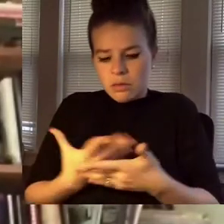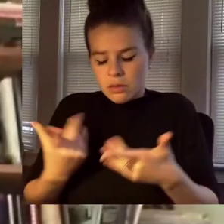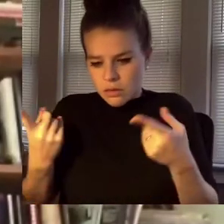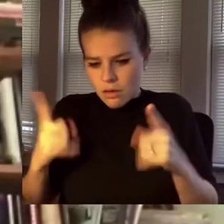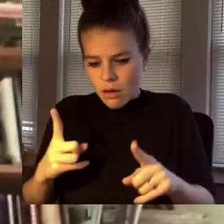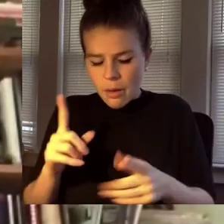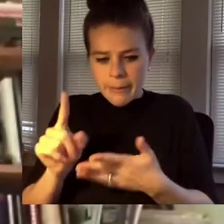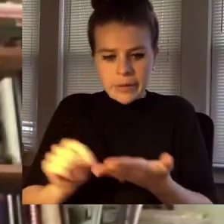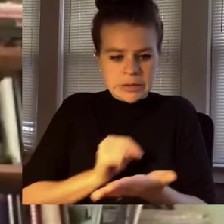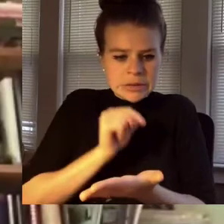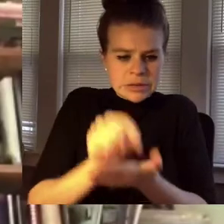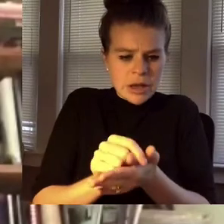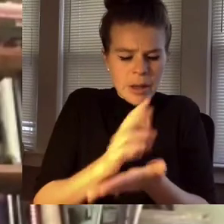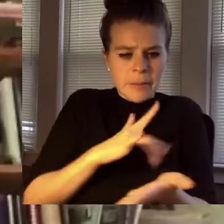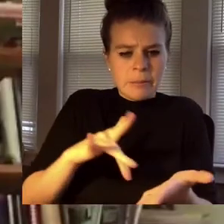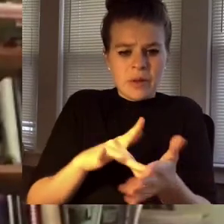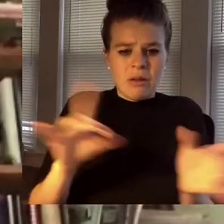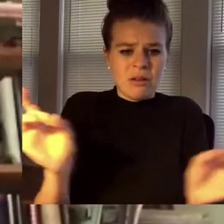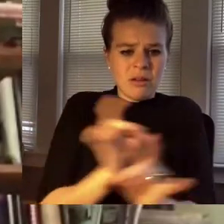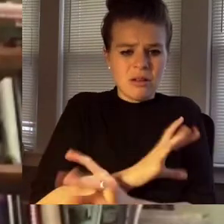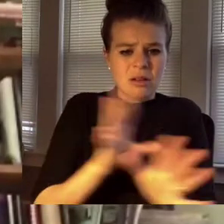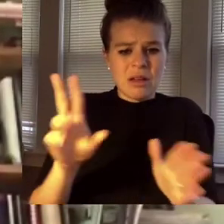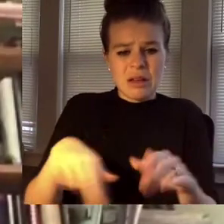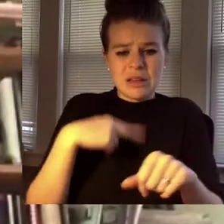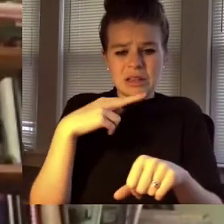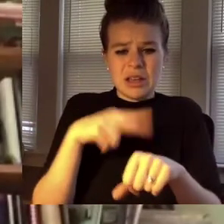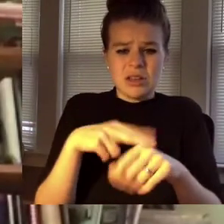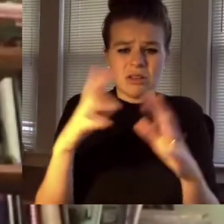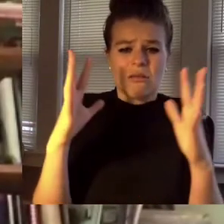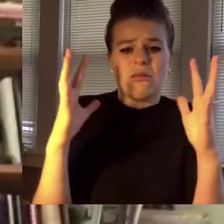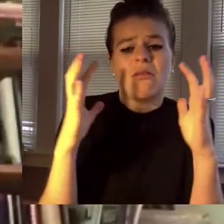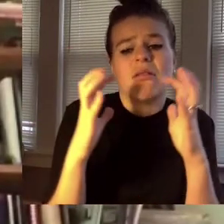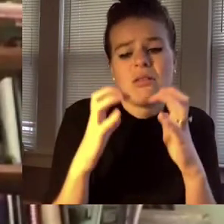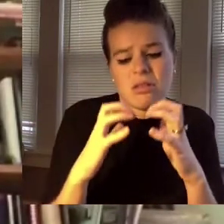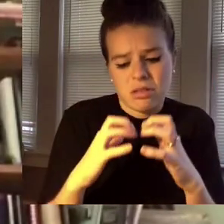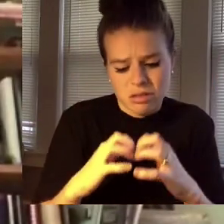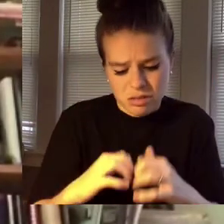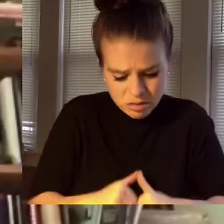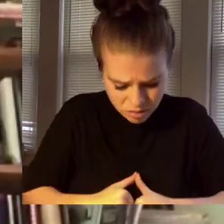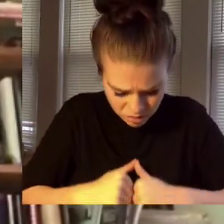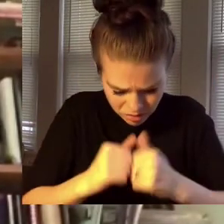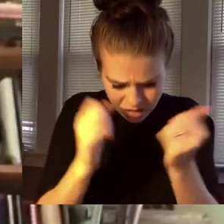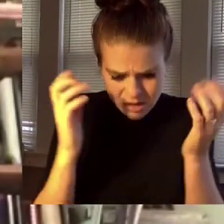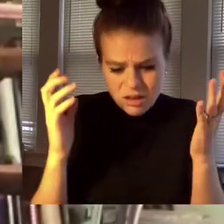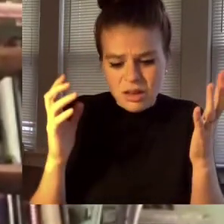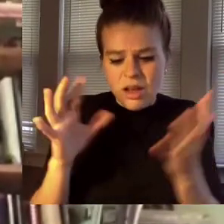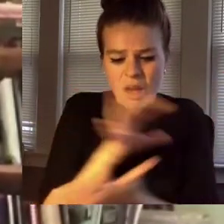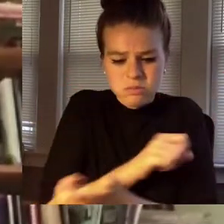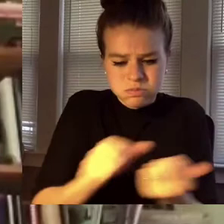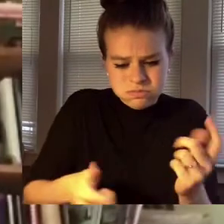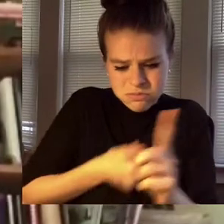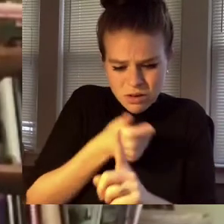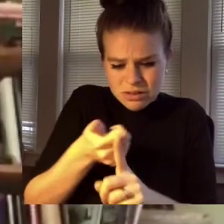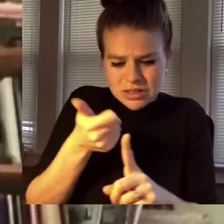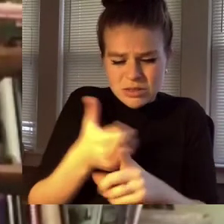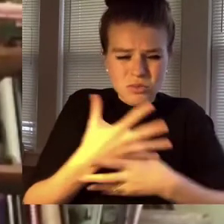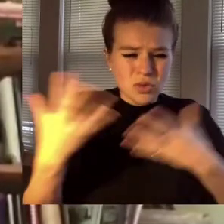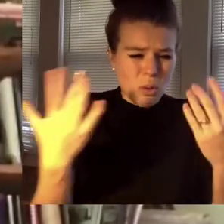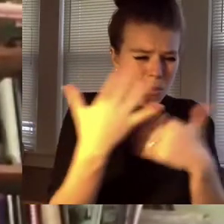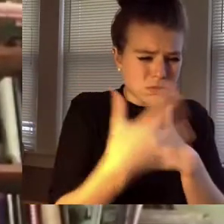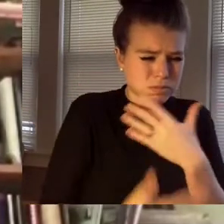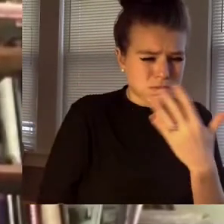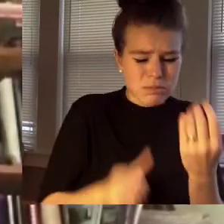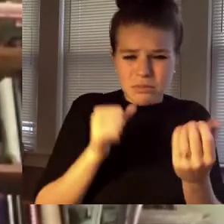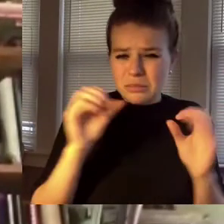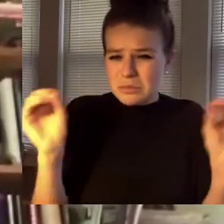of calamity, while a nation folds in and starts to feast on its own innards, so much blood, so little peace,